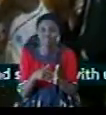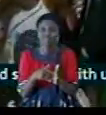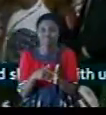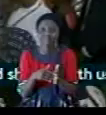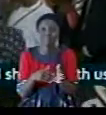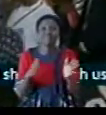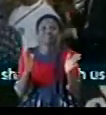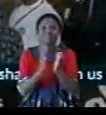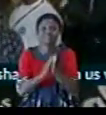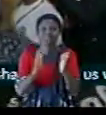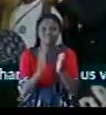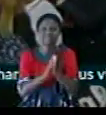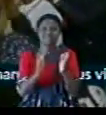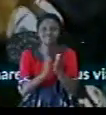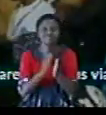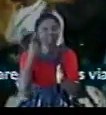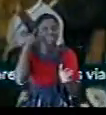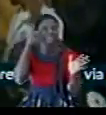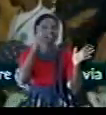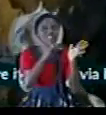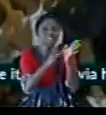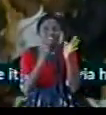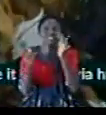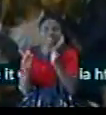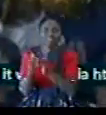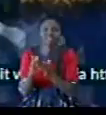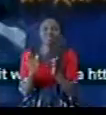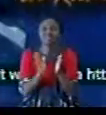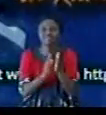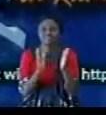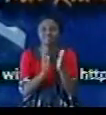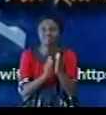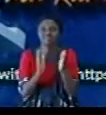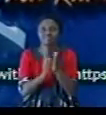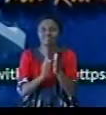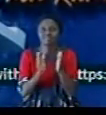Put your hands together for Jesus.